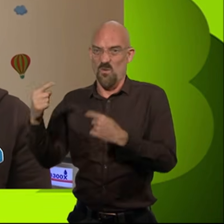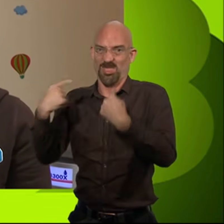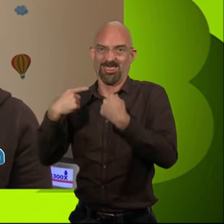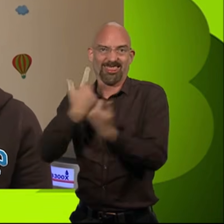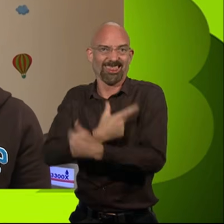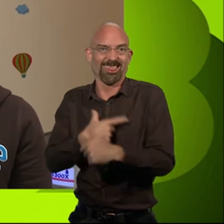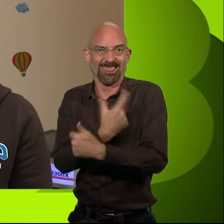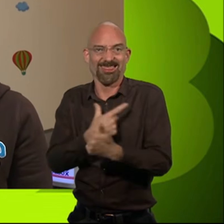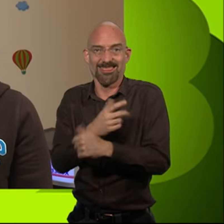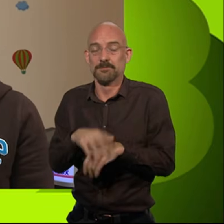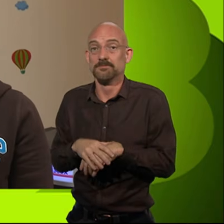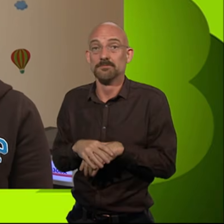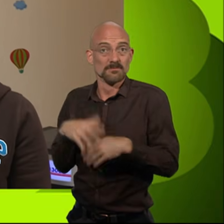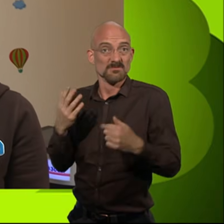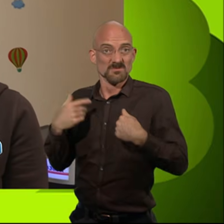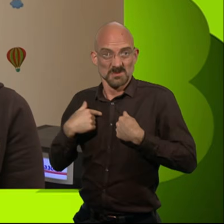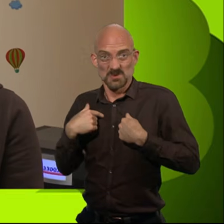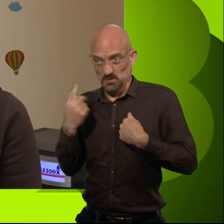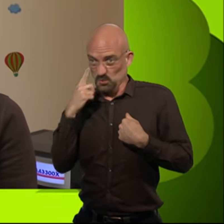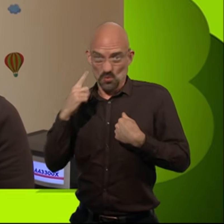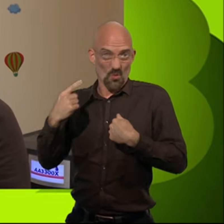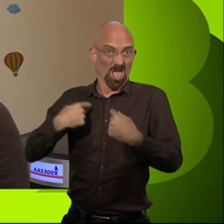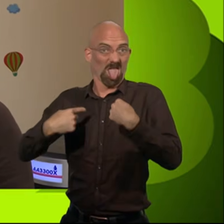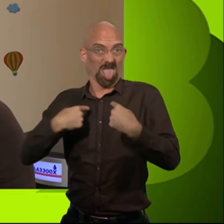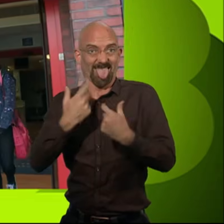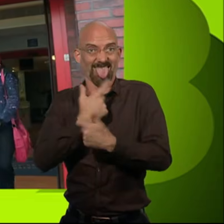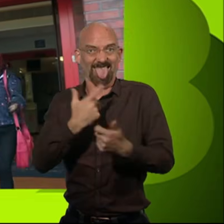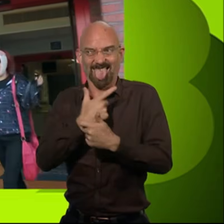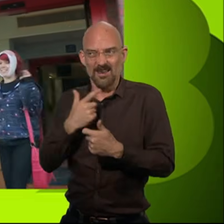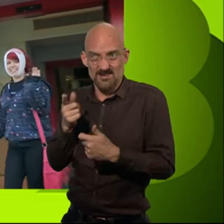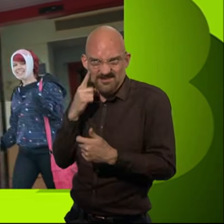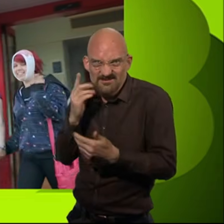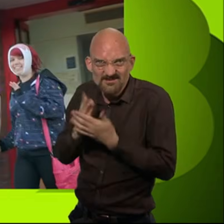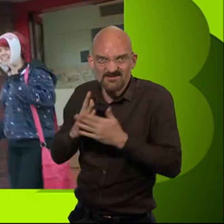even though she did have to leave with a bandage around her head.